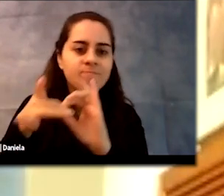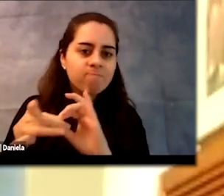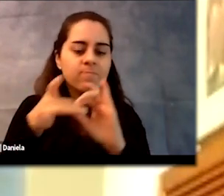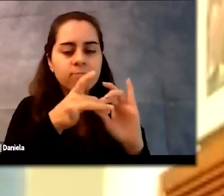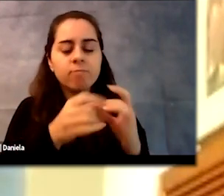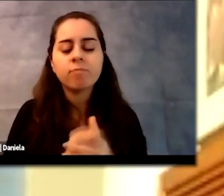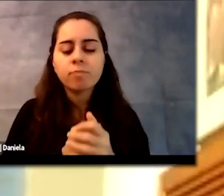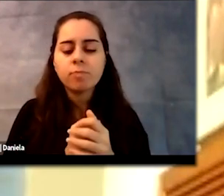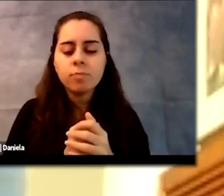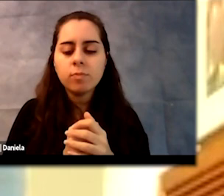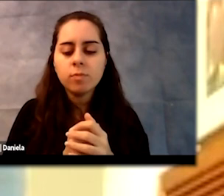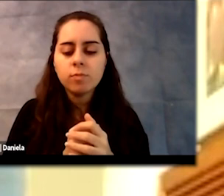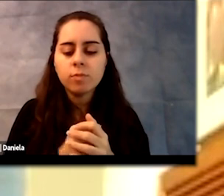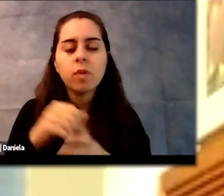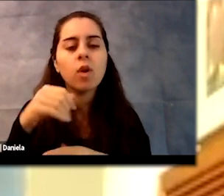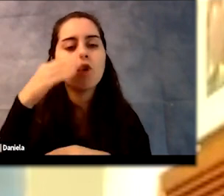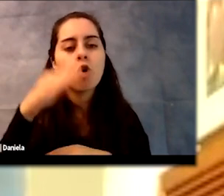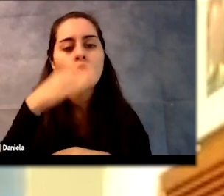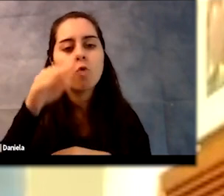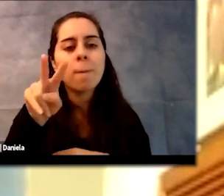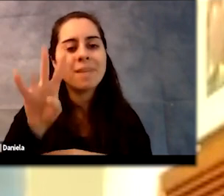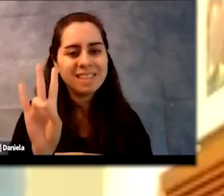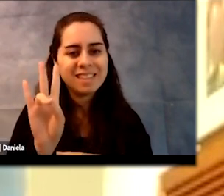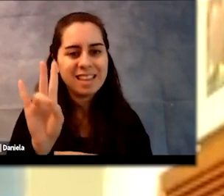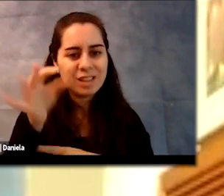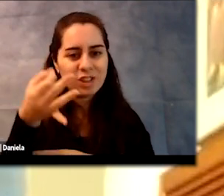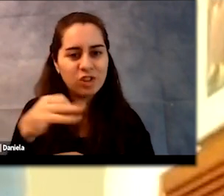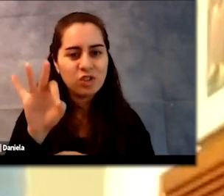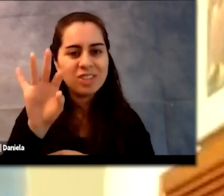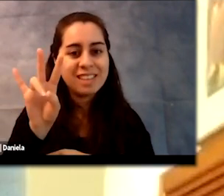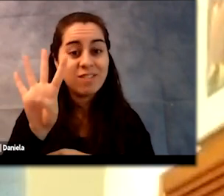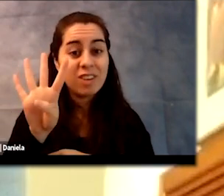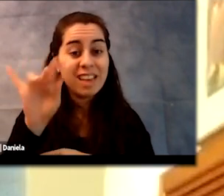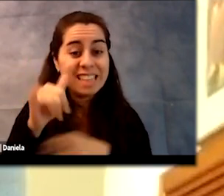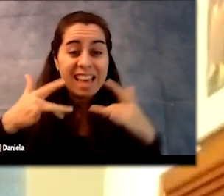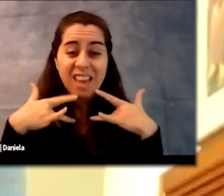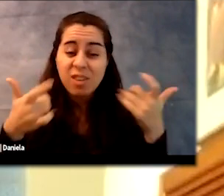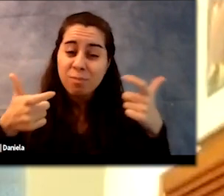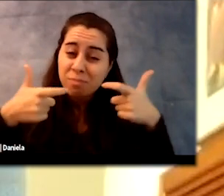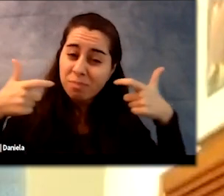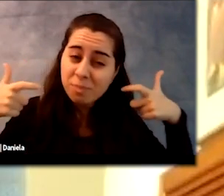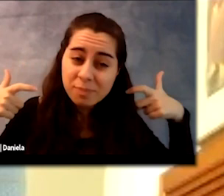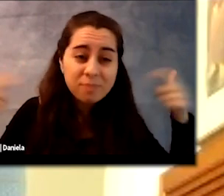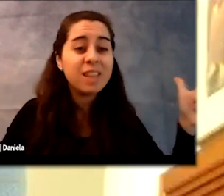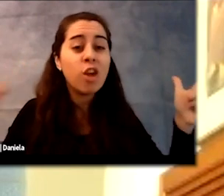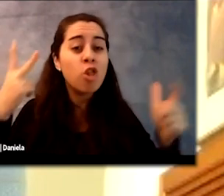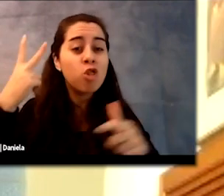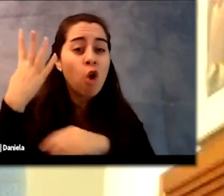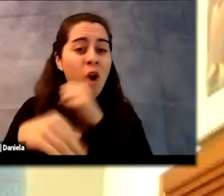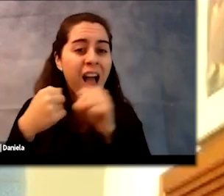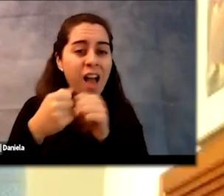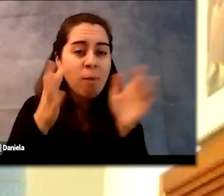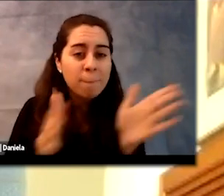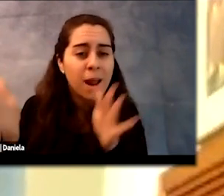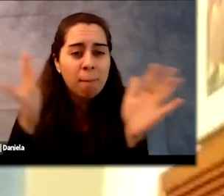October 27th, 1974 gathering was the largest event of its kind to date, and it took 2 years to accomplish through